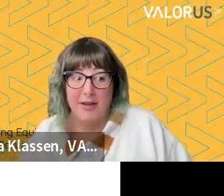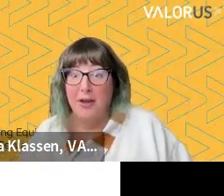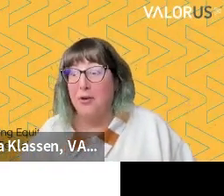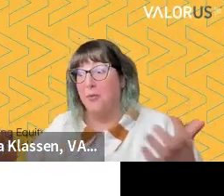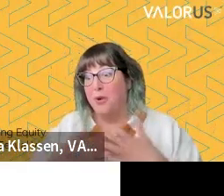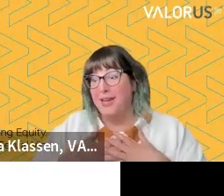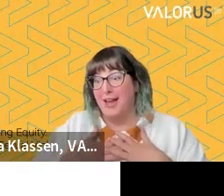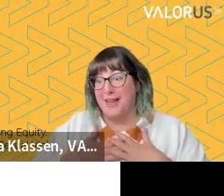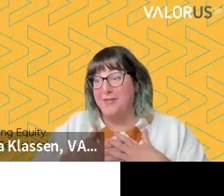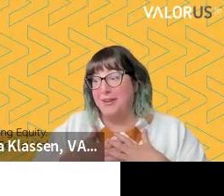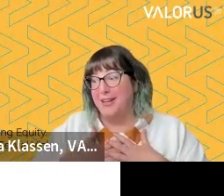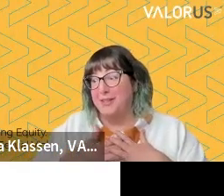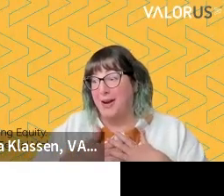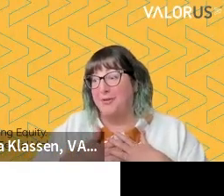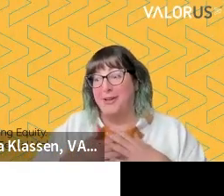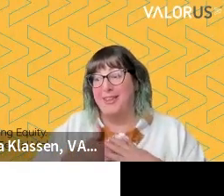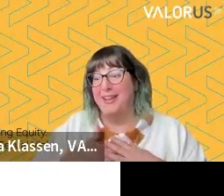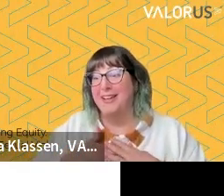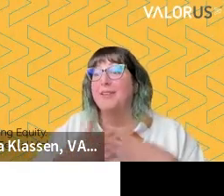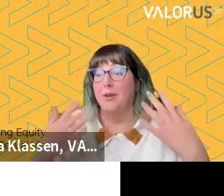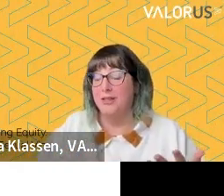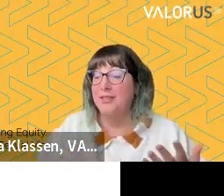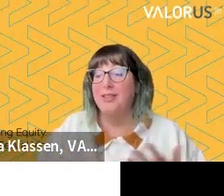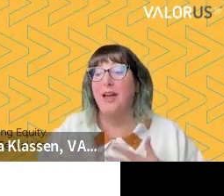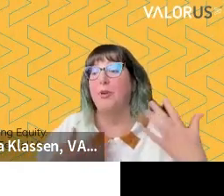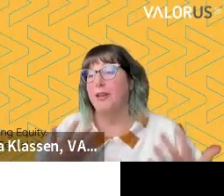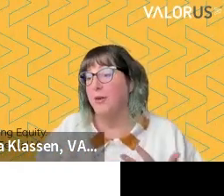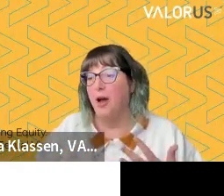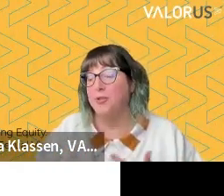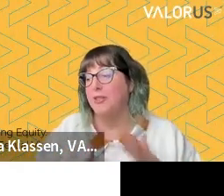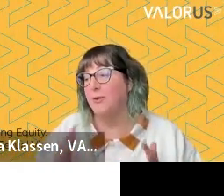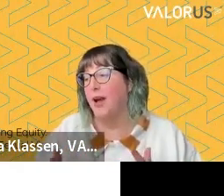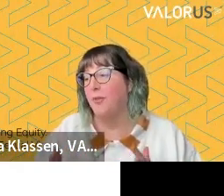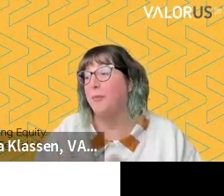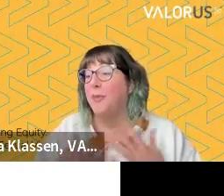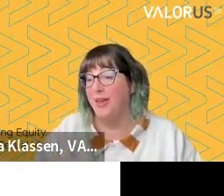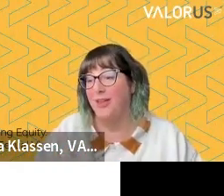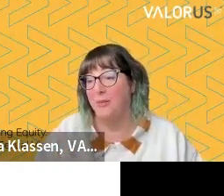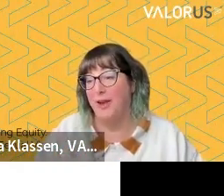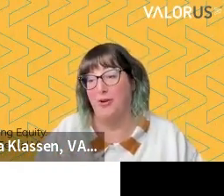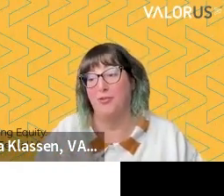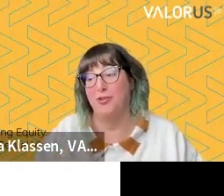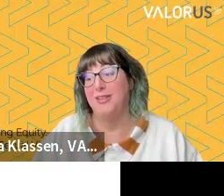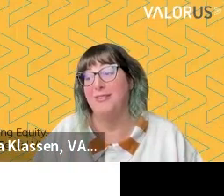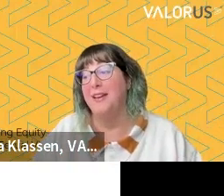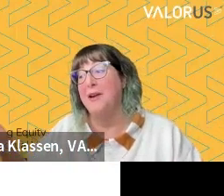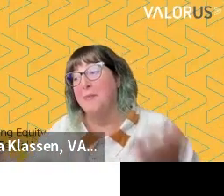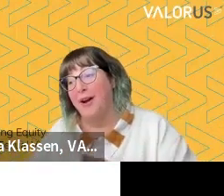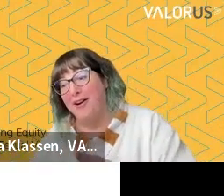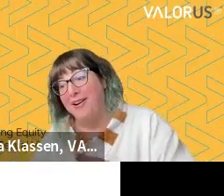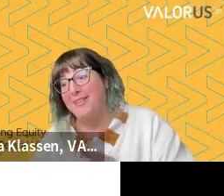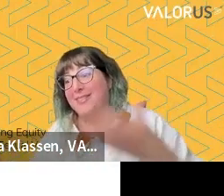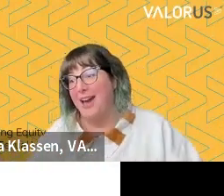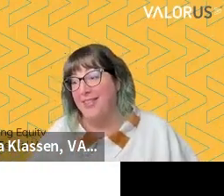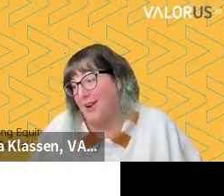us? Like, we as advocates, right? We think we listen to them, we give them options, we help them and let them make their own choices.